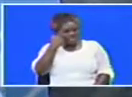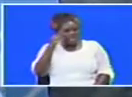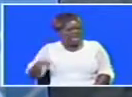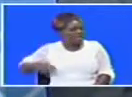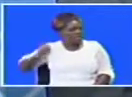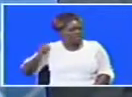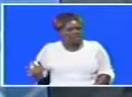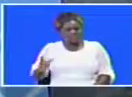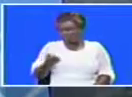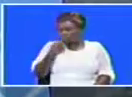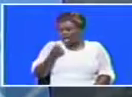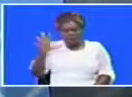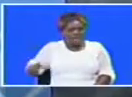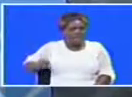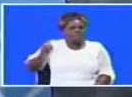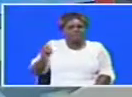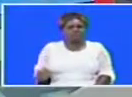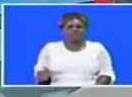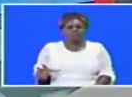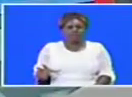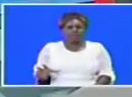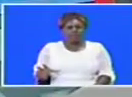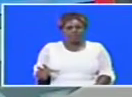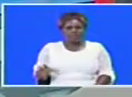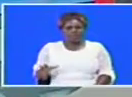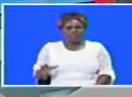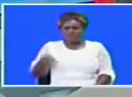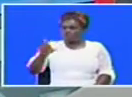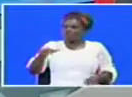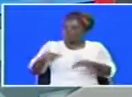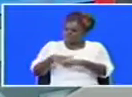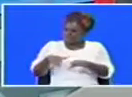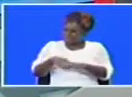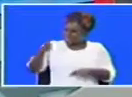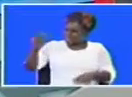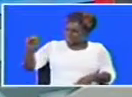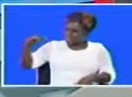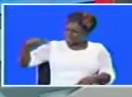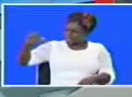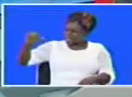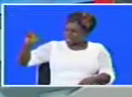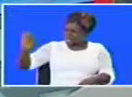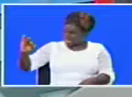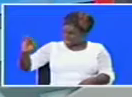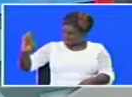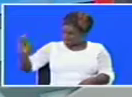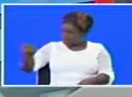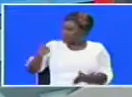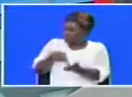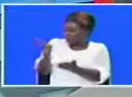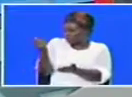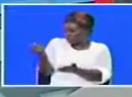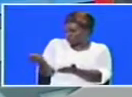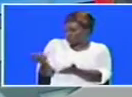The medication you get is a bit expensive. So in other words, you're telling Kenyans, if you're a member of NHIF, you'll get to subsidize this. Yes. All right, there's a very